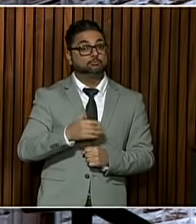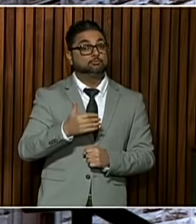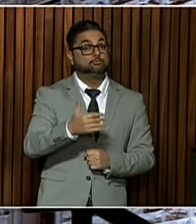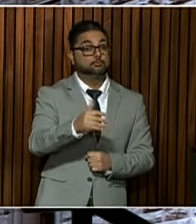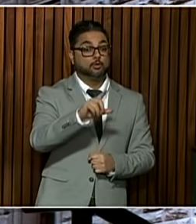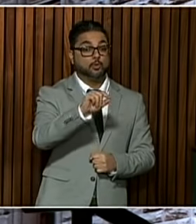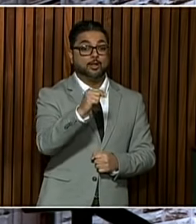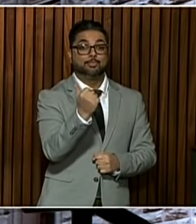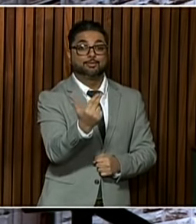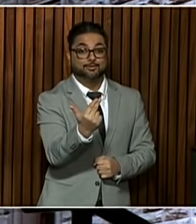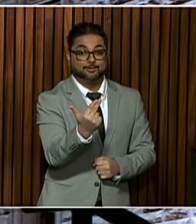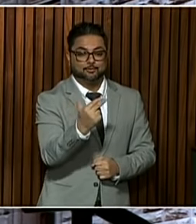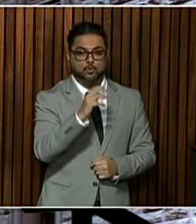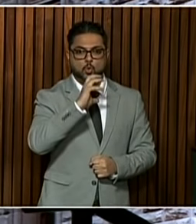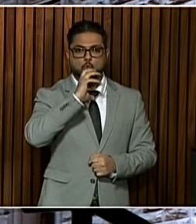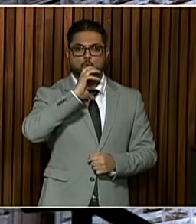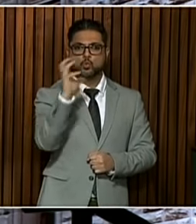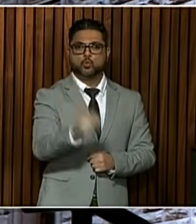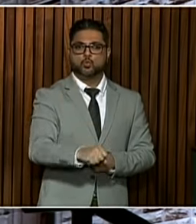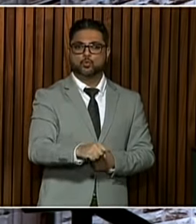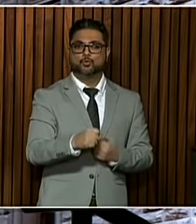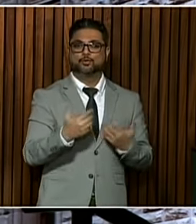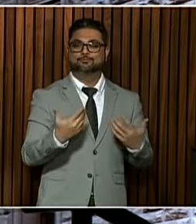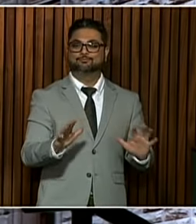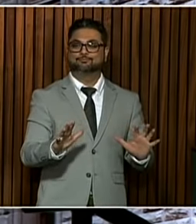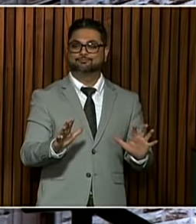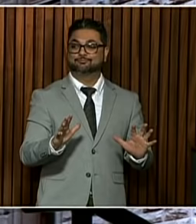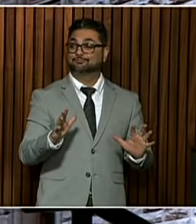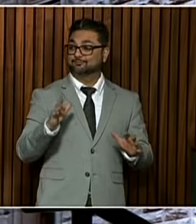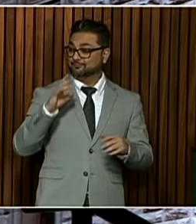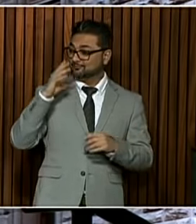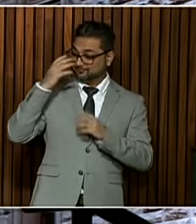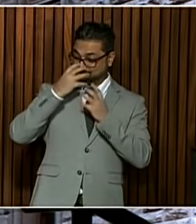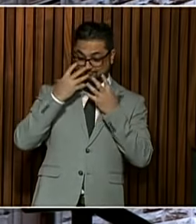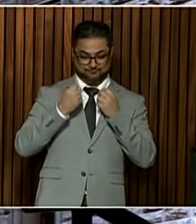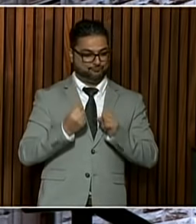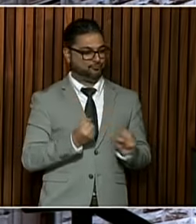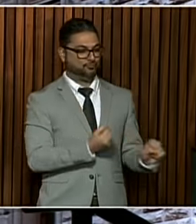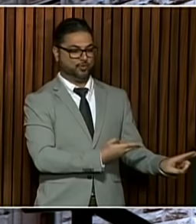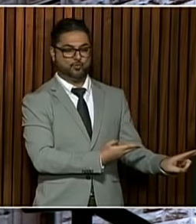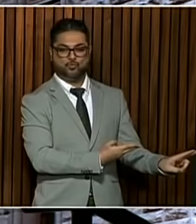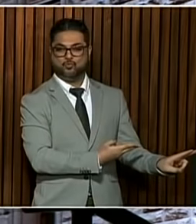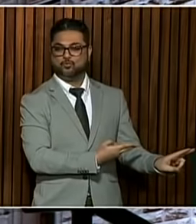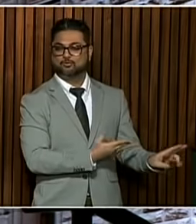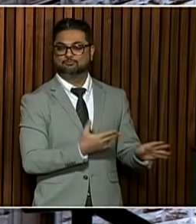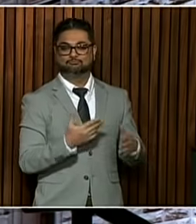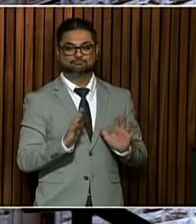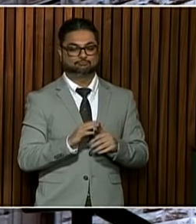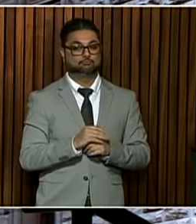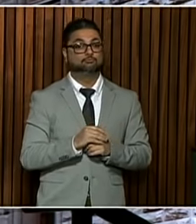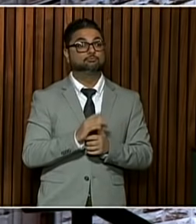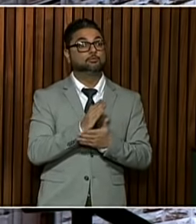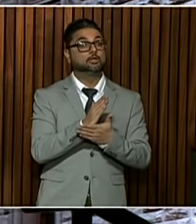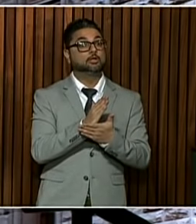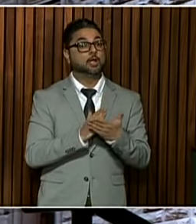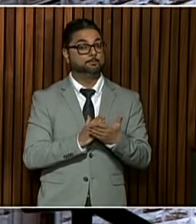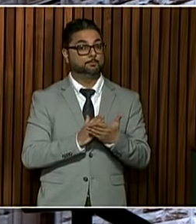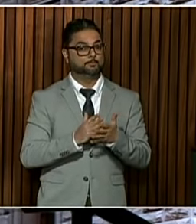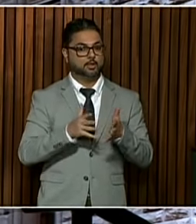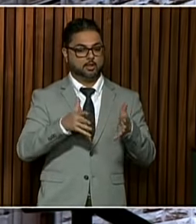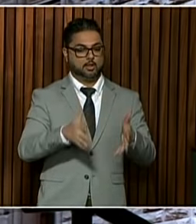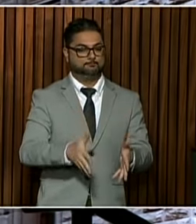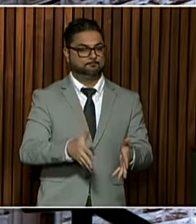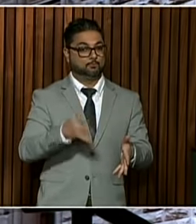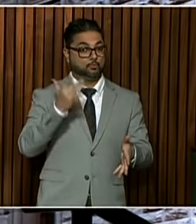taken out of that amount way back nearly 5-6 years ago. There are some left over because they weren't all purchased at the same time, and there has been